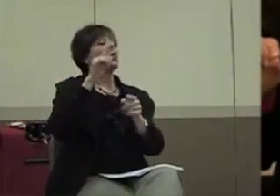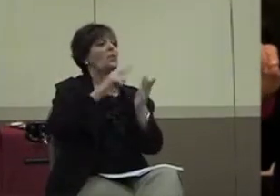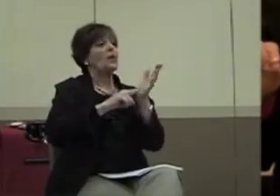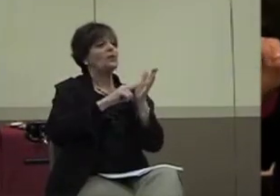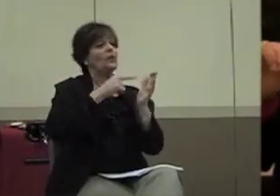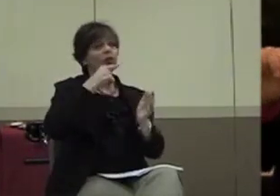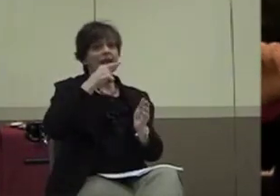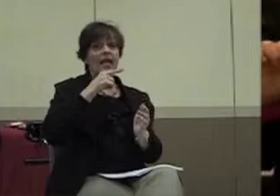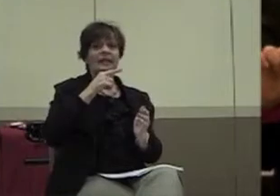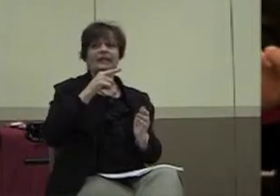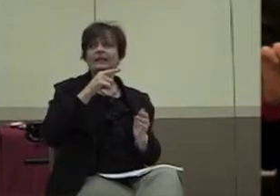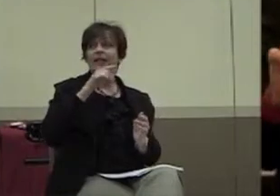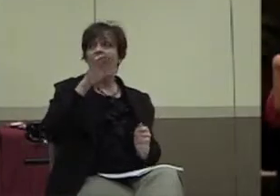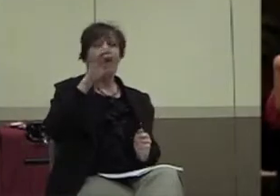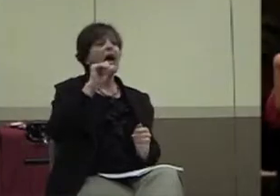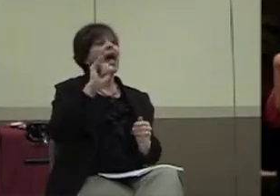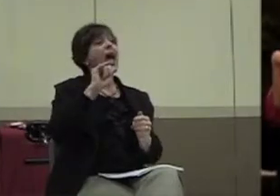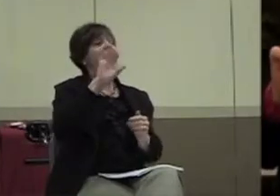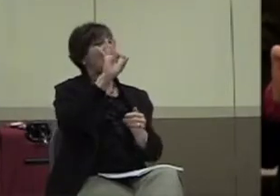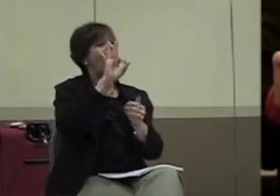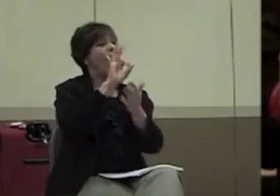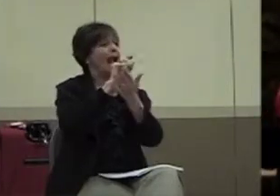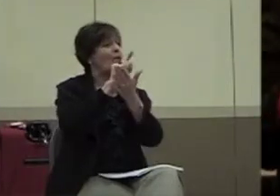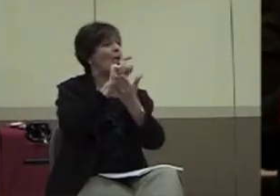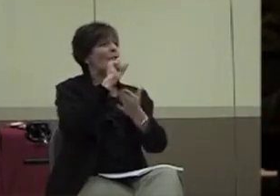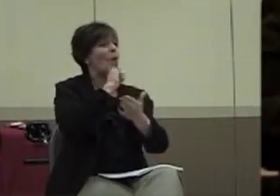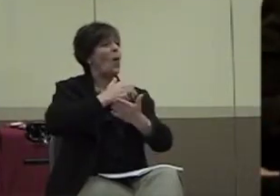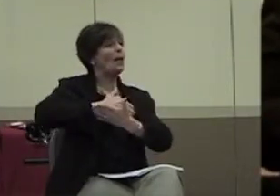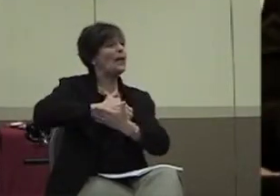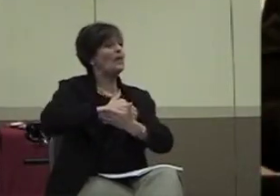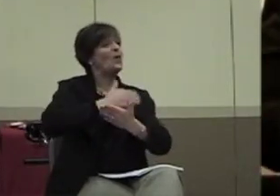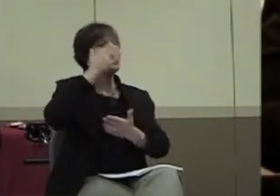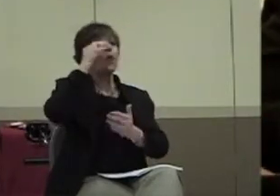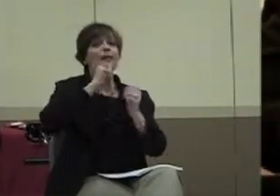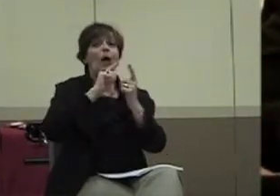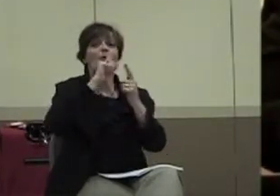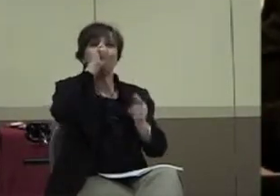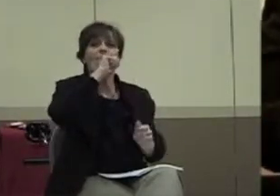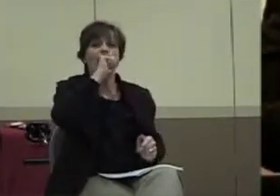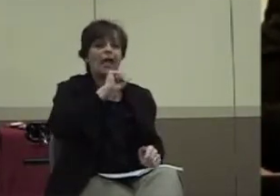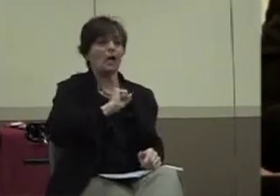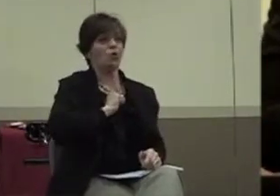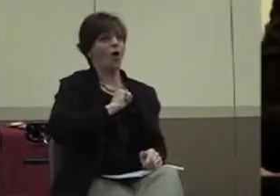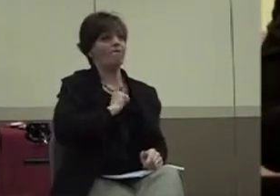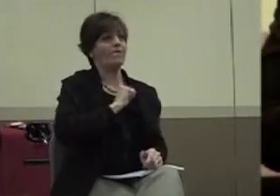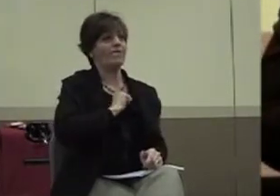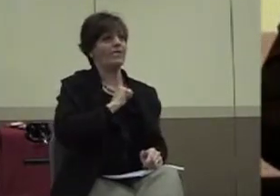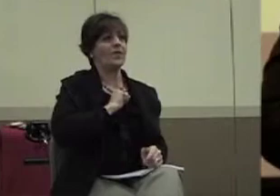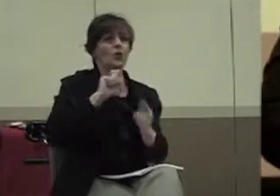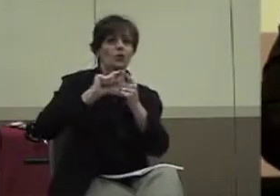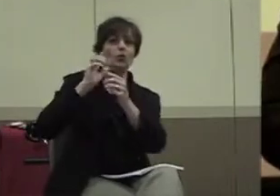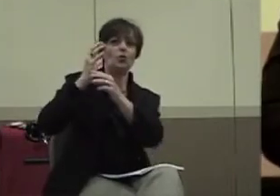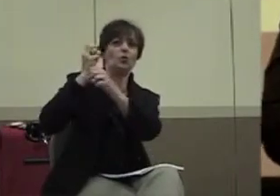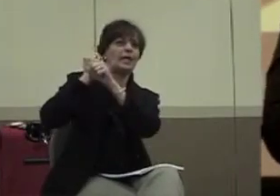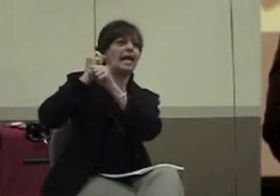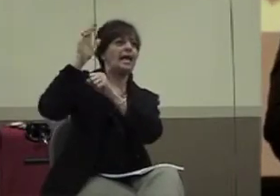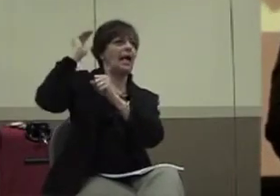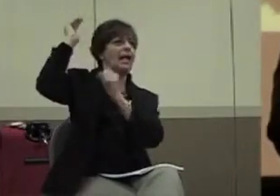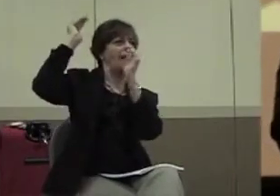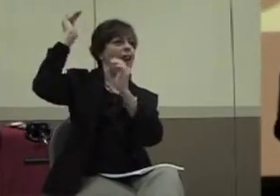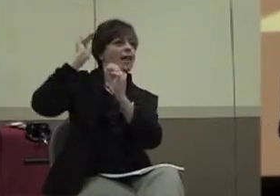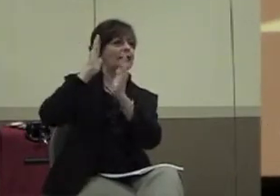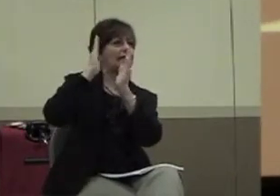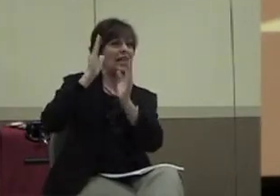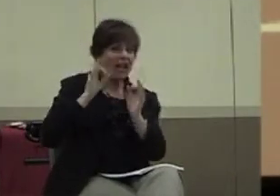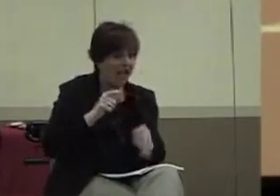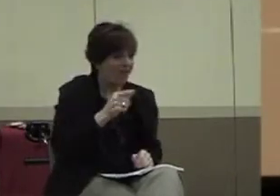that a 9-week-old infant knows to fake a cough to get adult attention. If they know